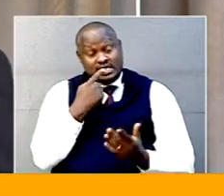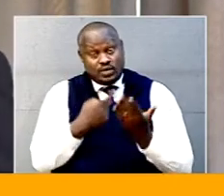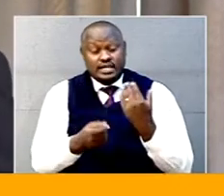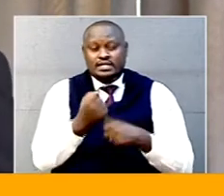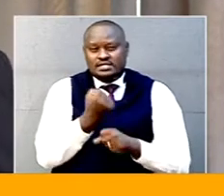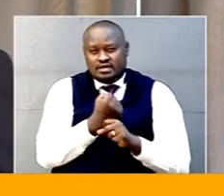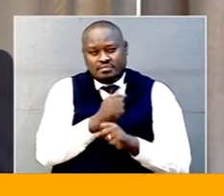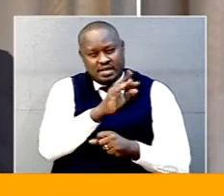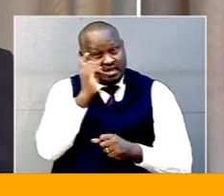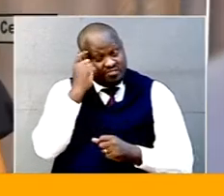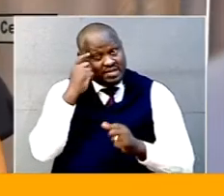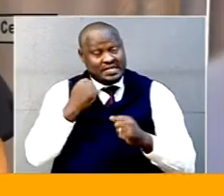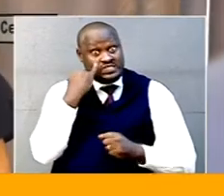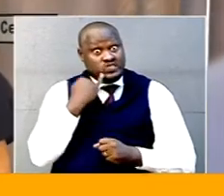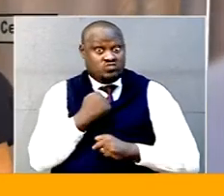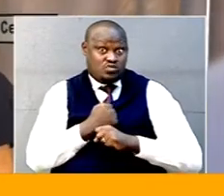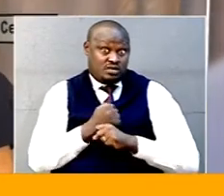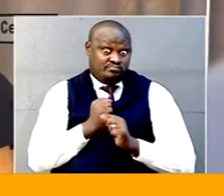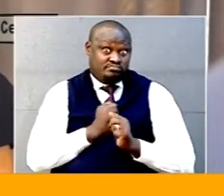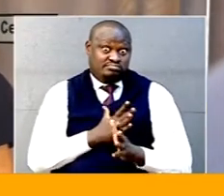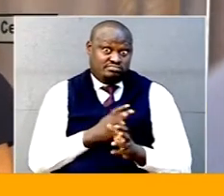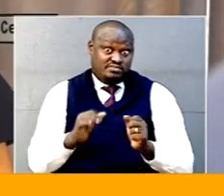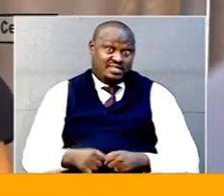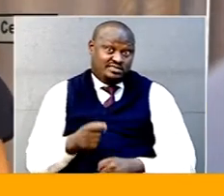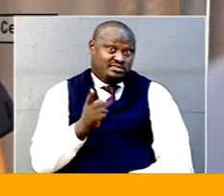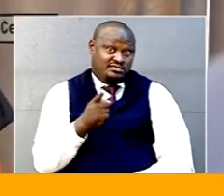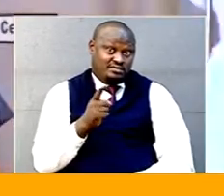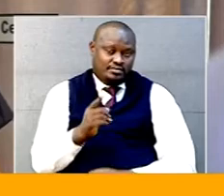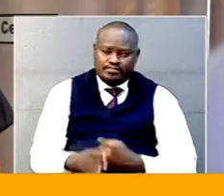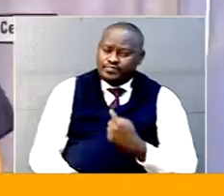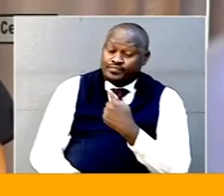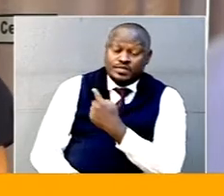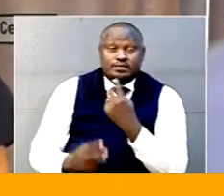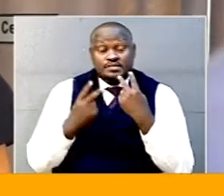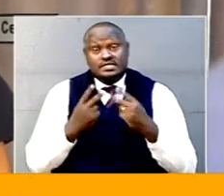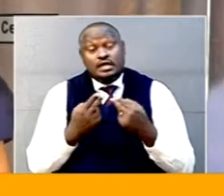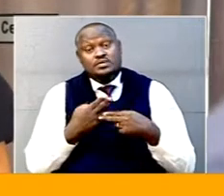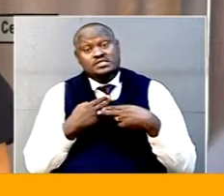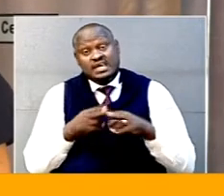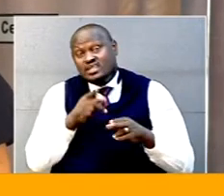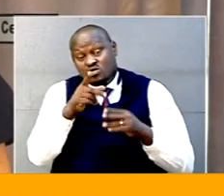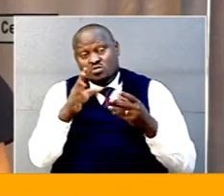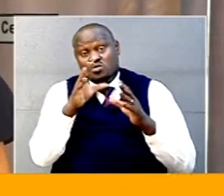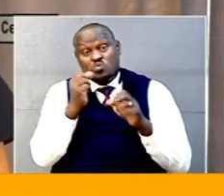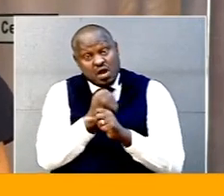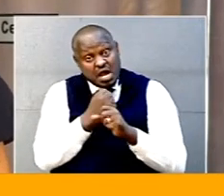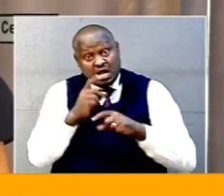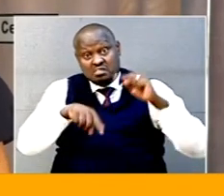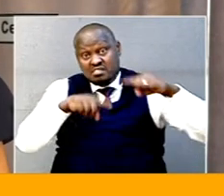servants need to up their game. It is actually going to be even more paramount that there are no excuses.